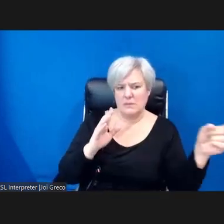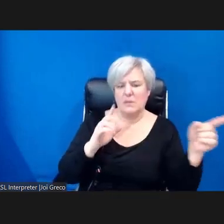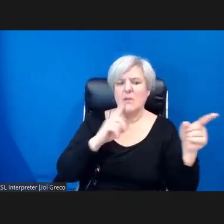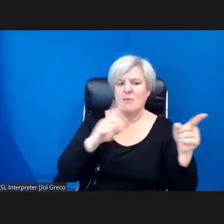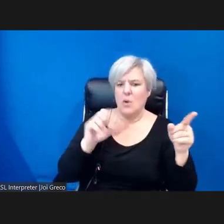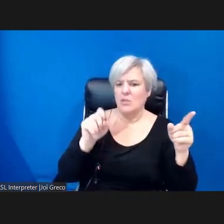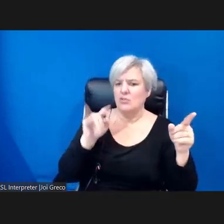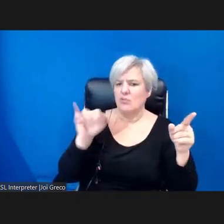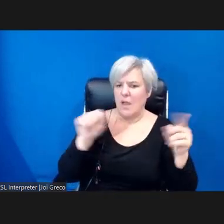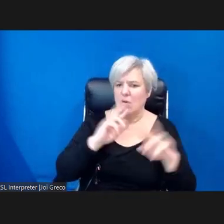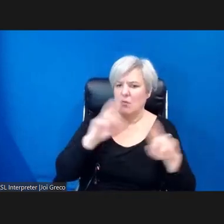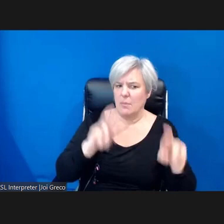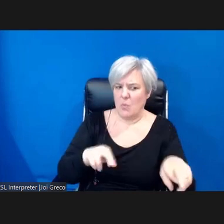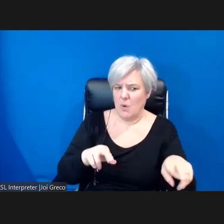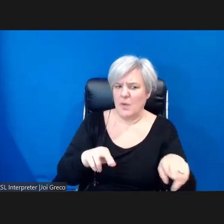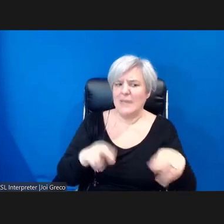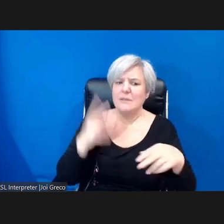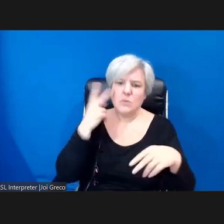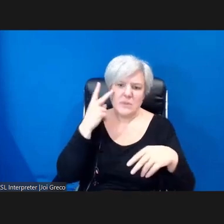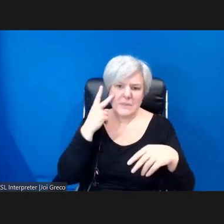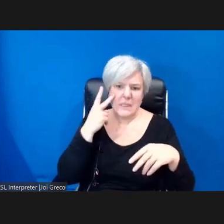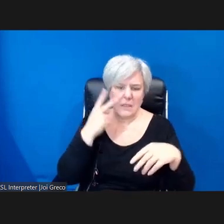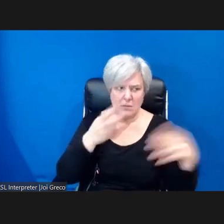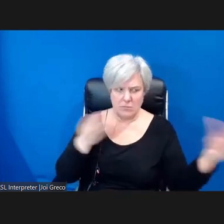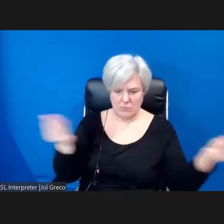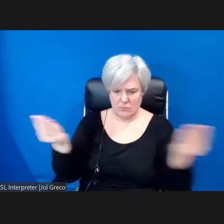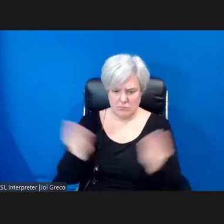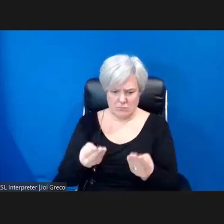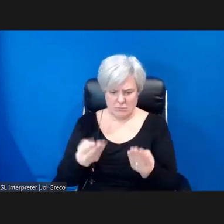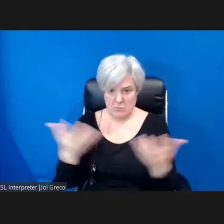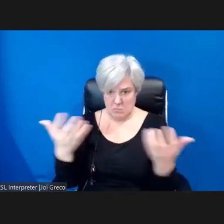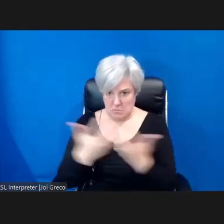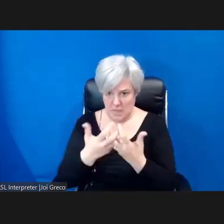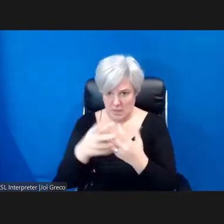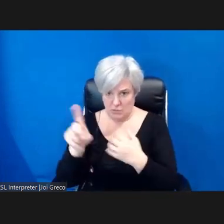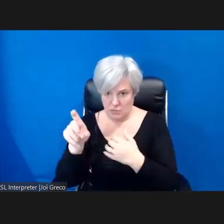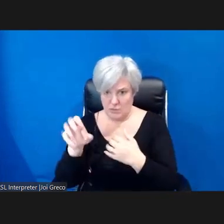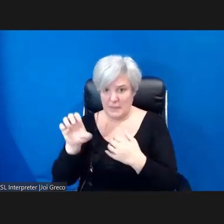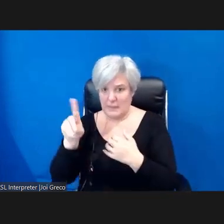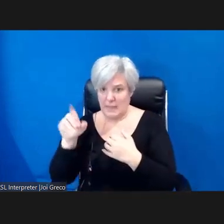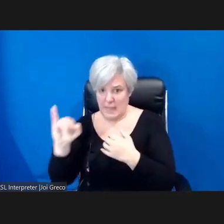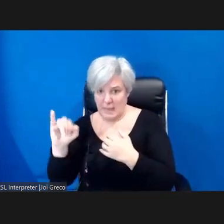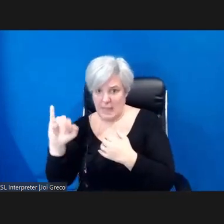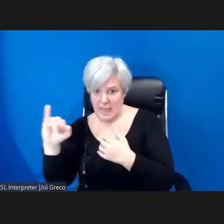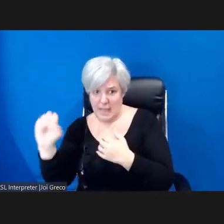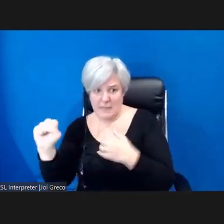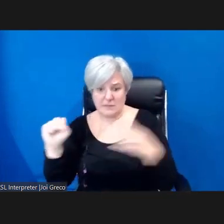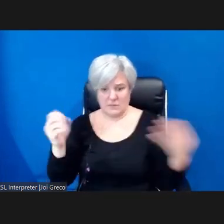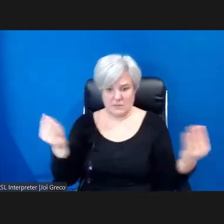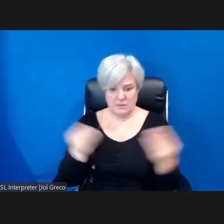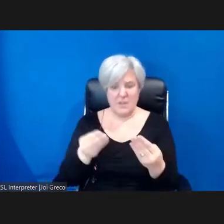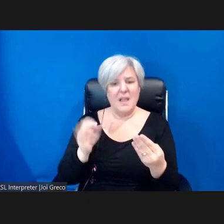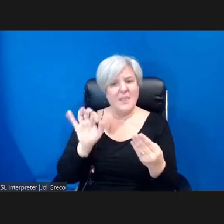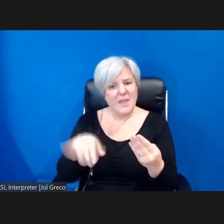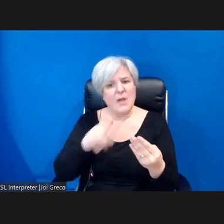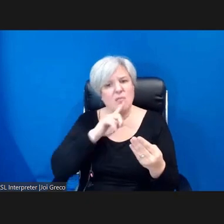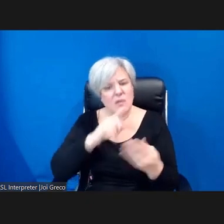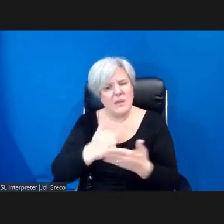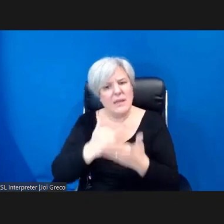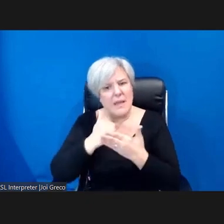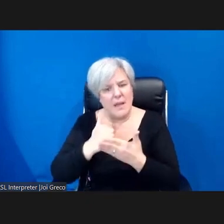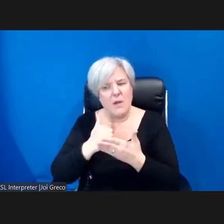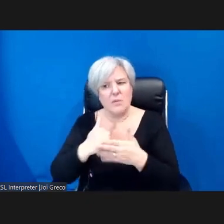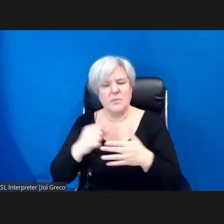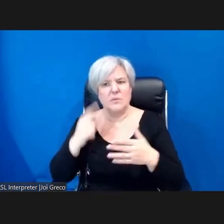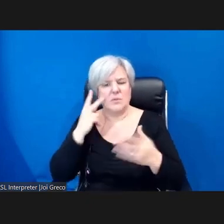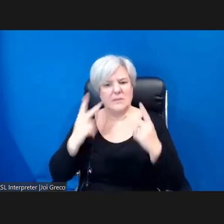reporting to see if what they submitted is consistent with data in your EHDI-IS. This exercise provides an